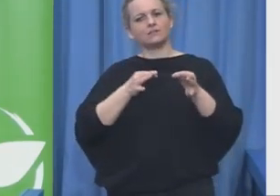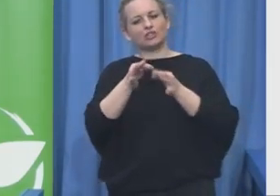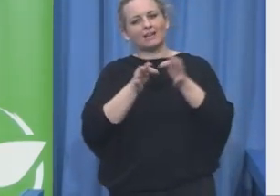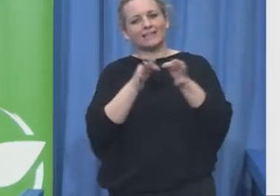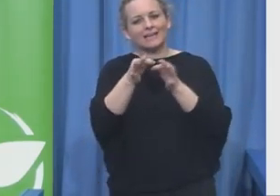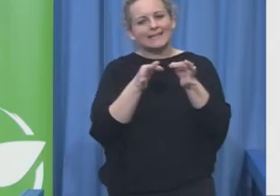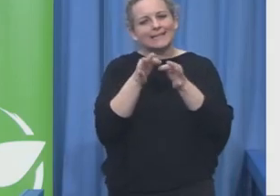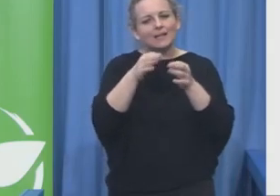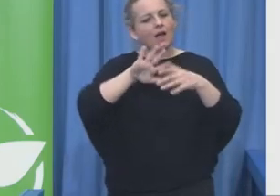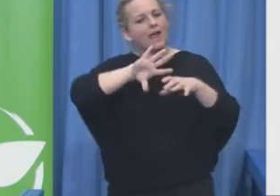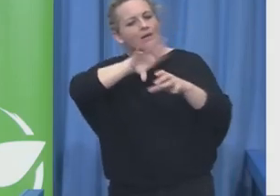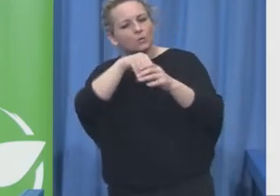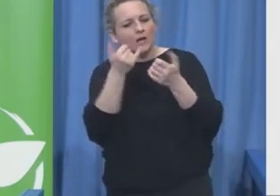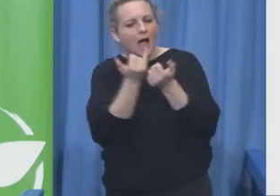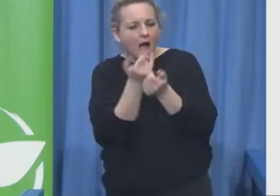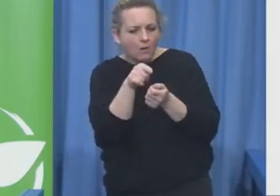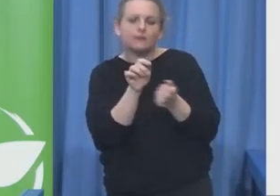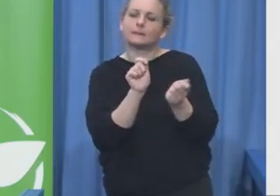called CGEM, which is very